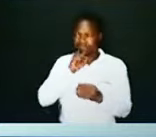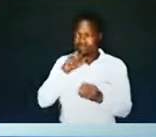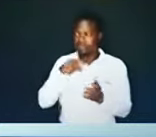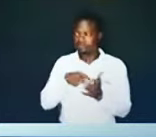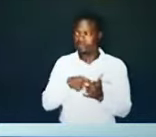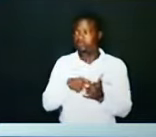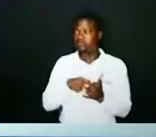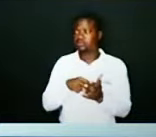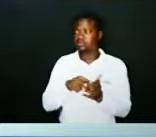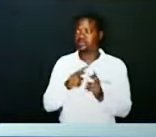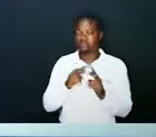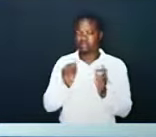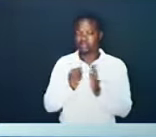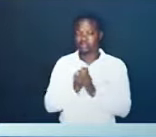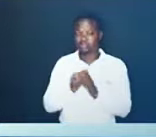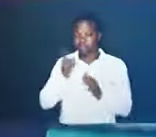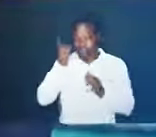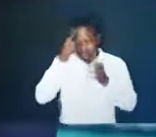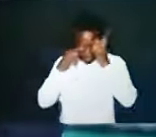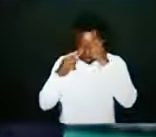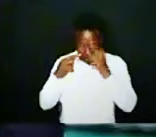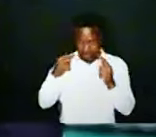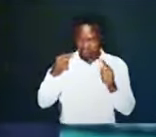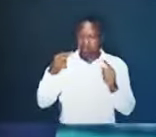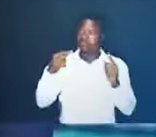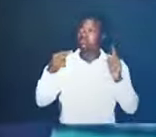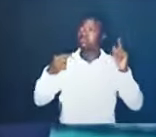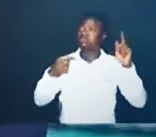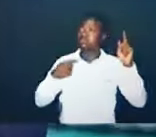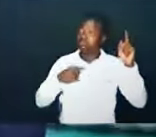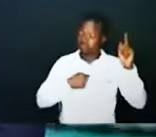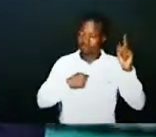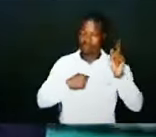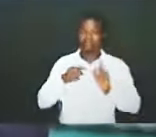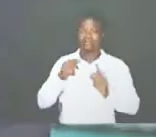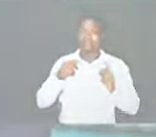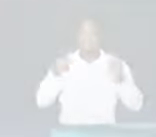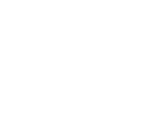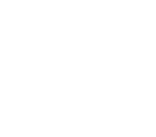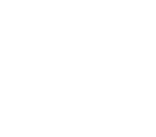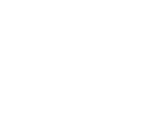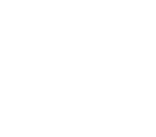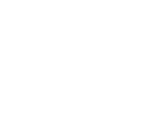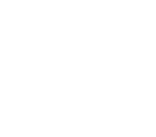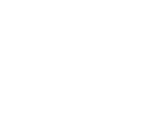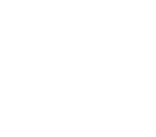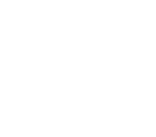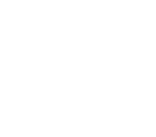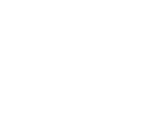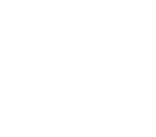because of me, the peoples will praise you.